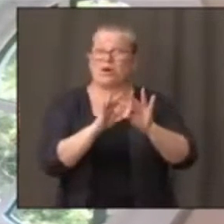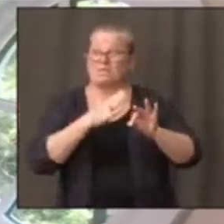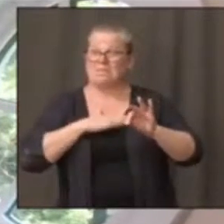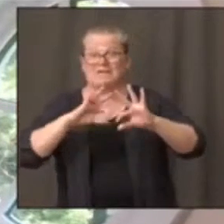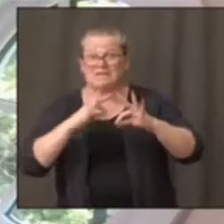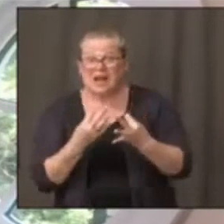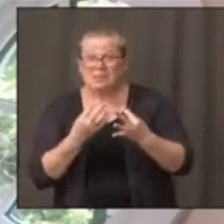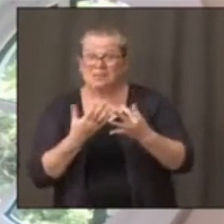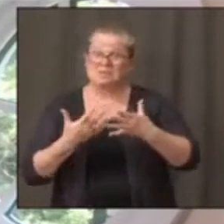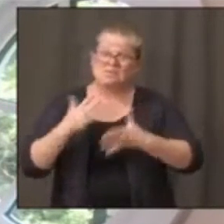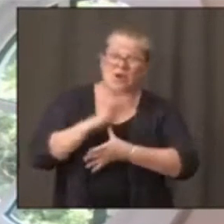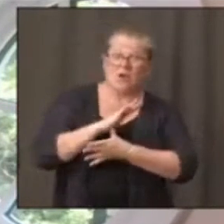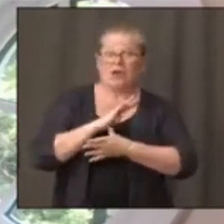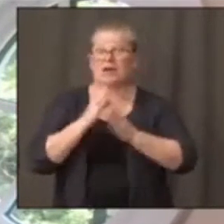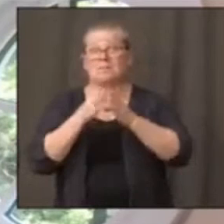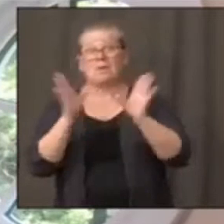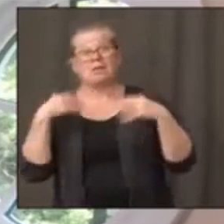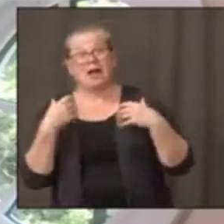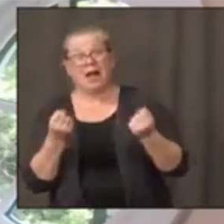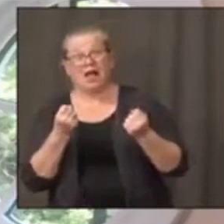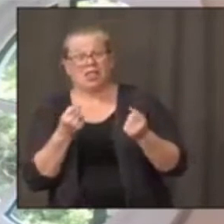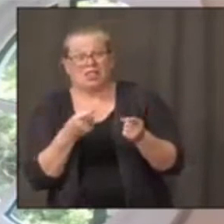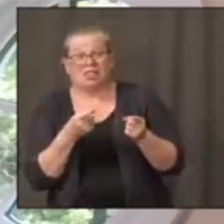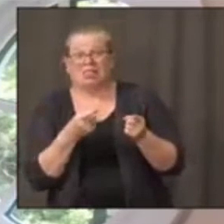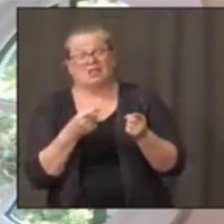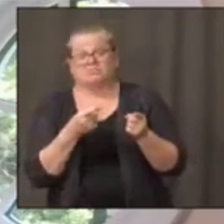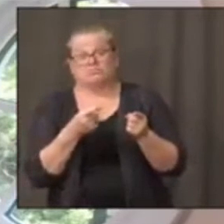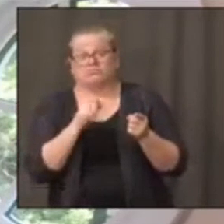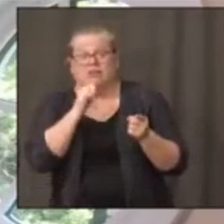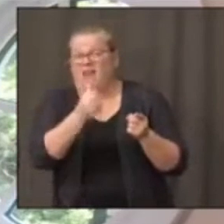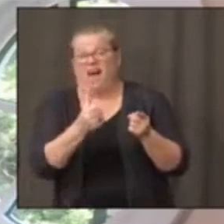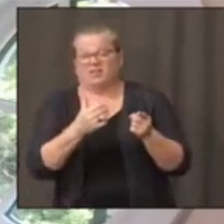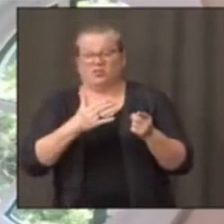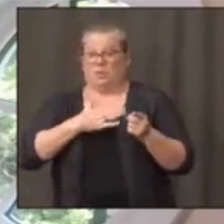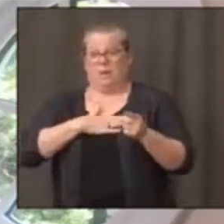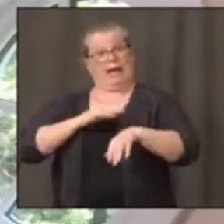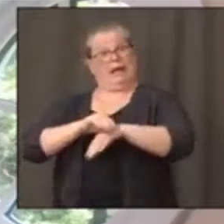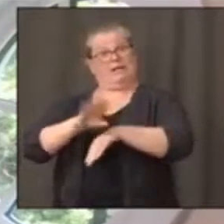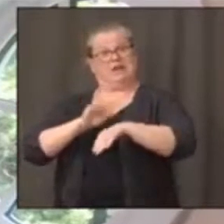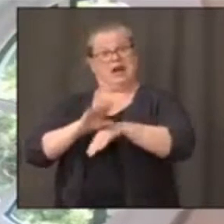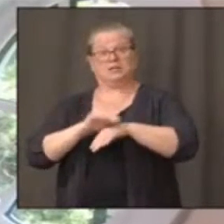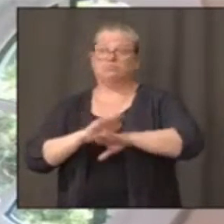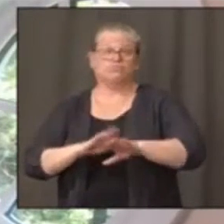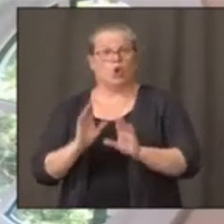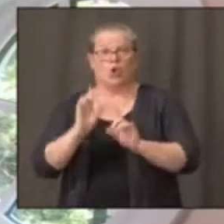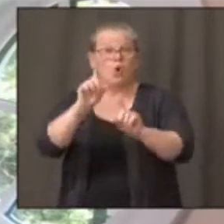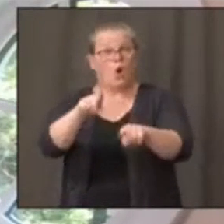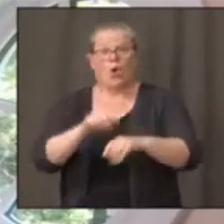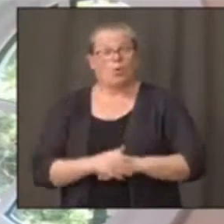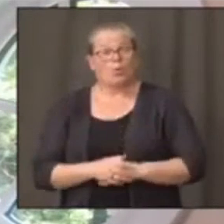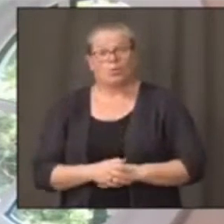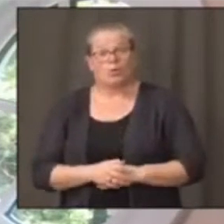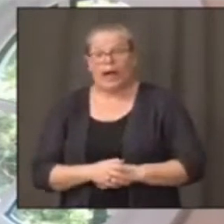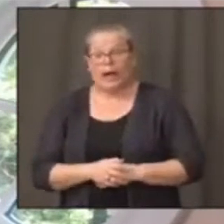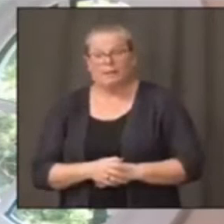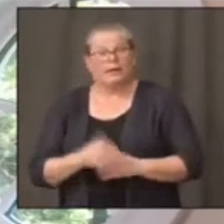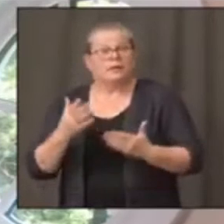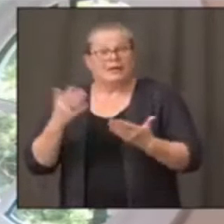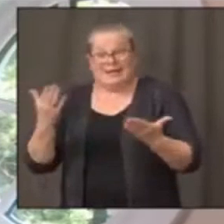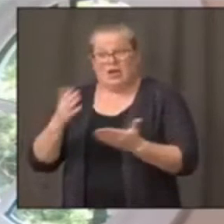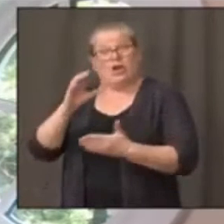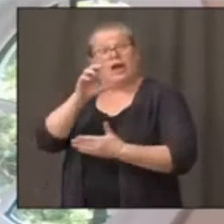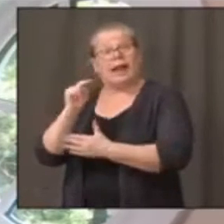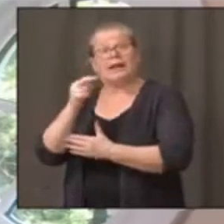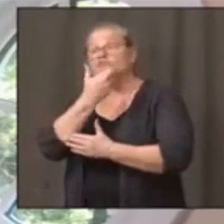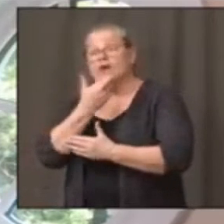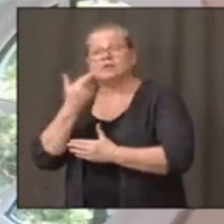for public health. And so that would be my advice to anyone. Be prudent. I've gone out to restaurants in Connecticut, but I've done it outdoors, so I